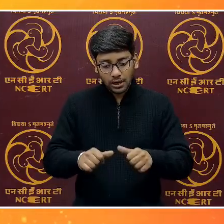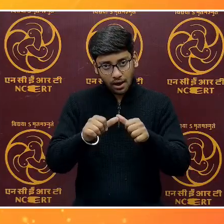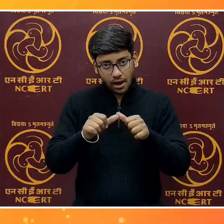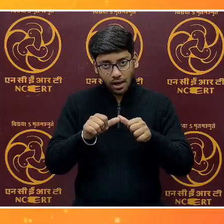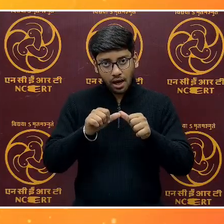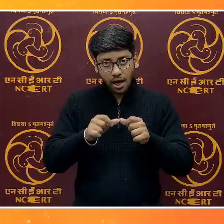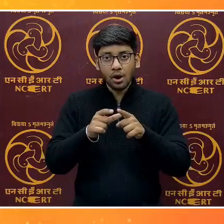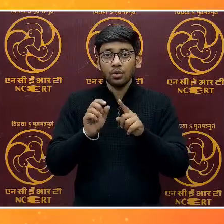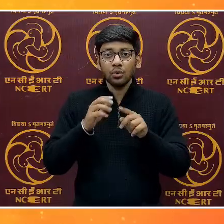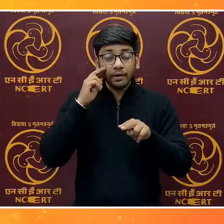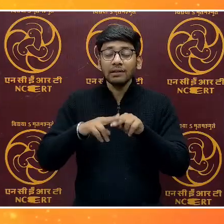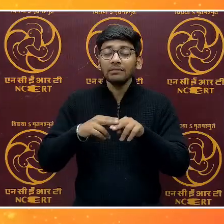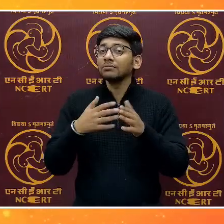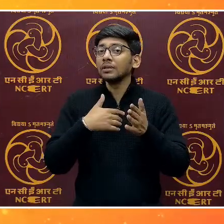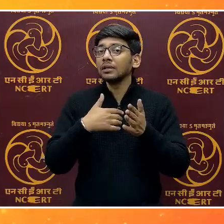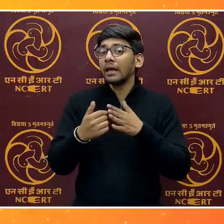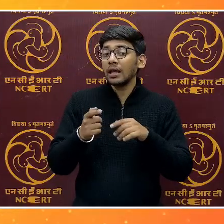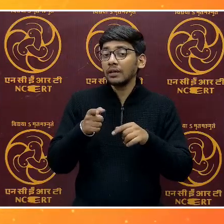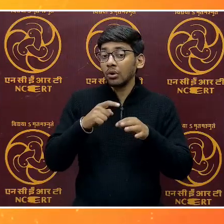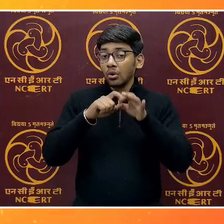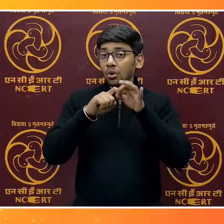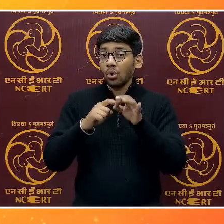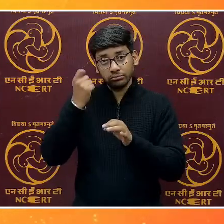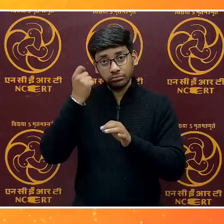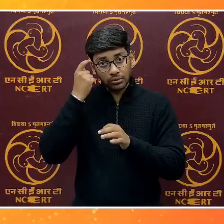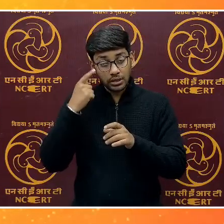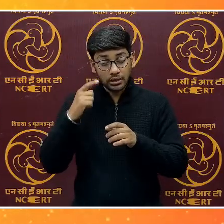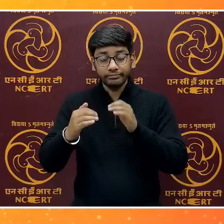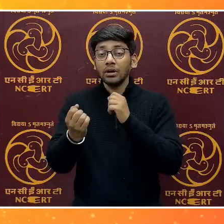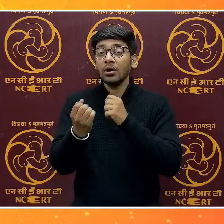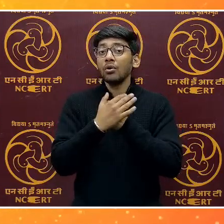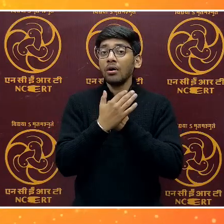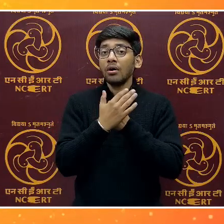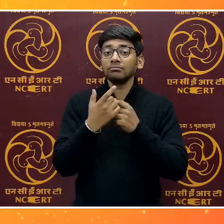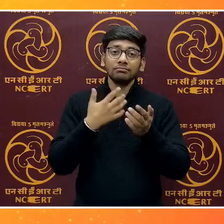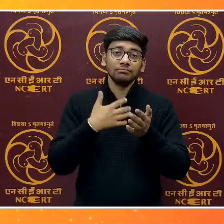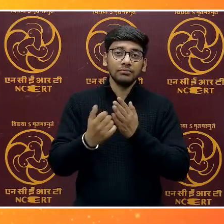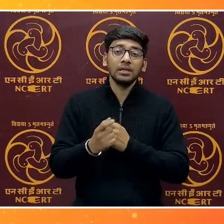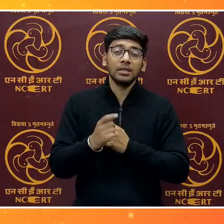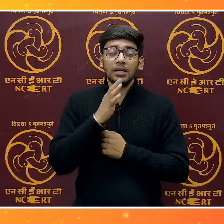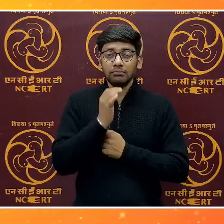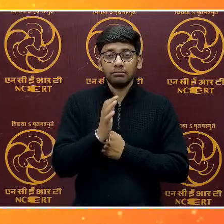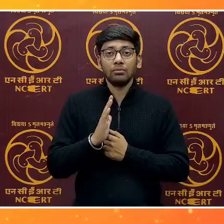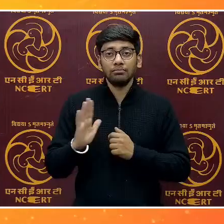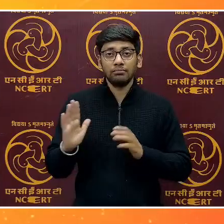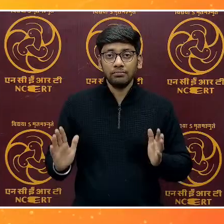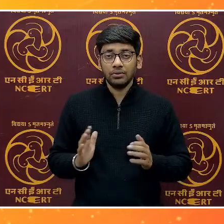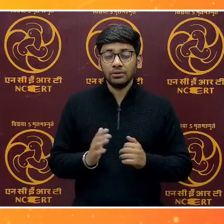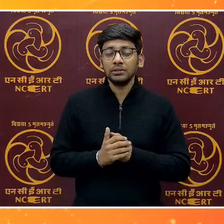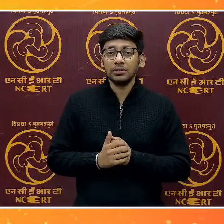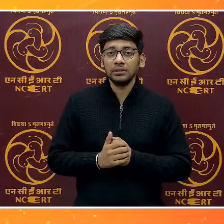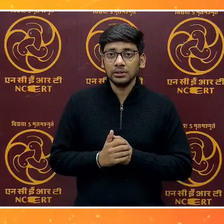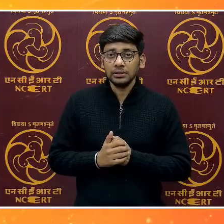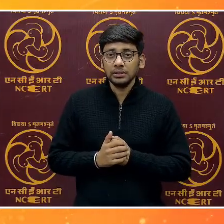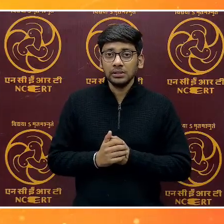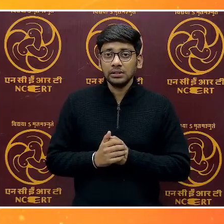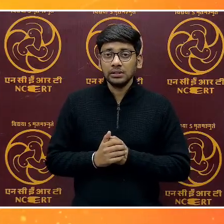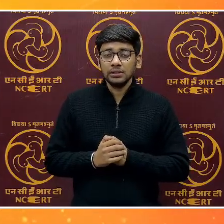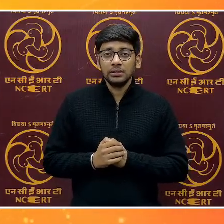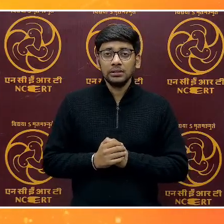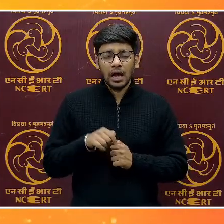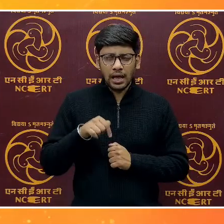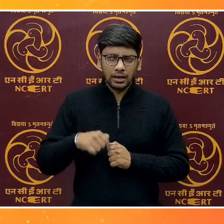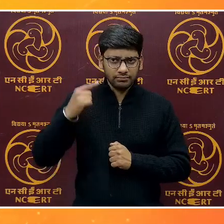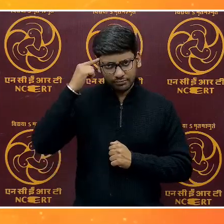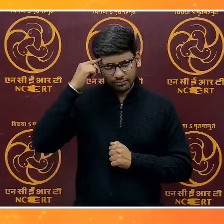do message your answers on NCERT officials live chat box. All right. So now we will